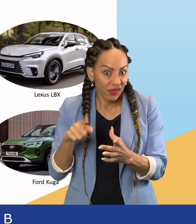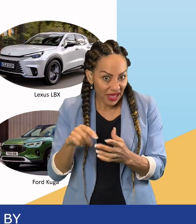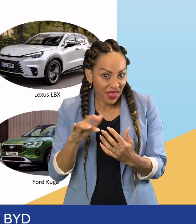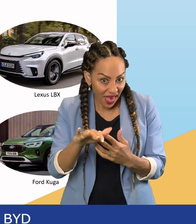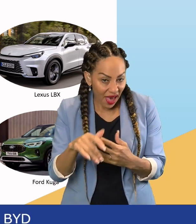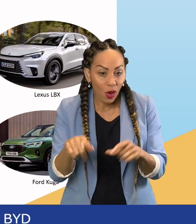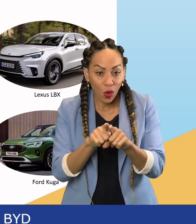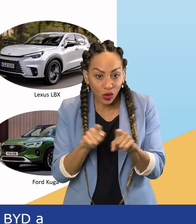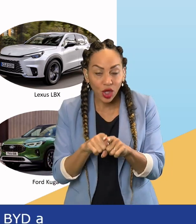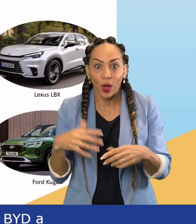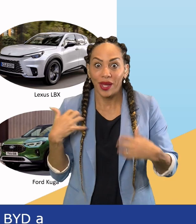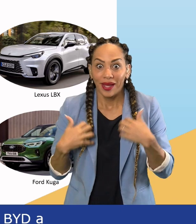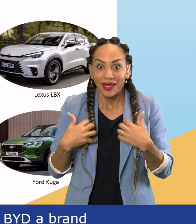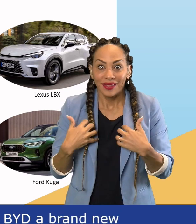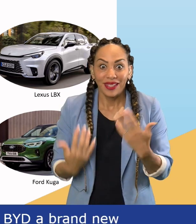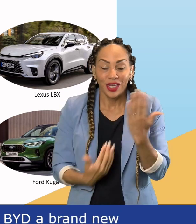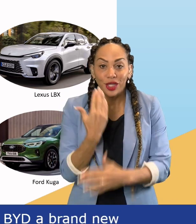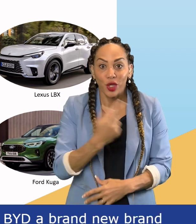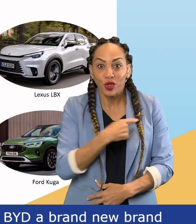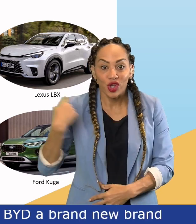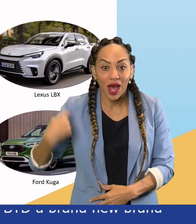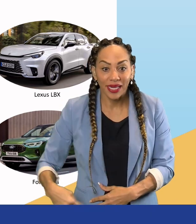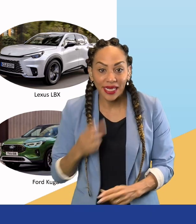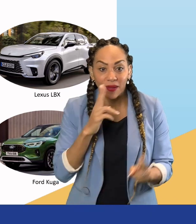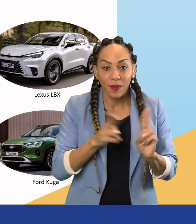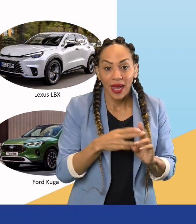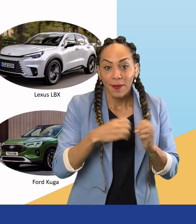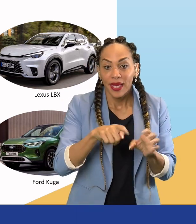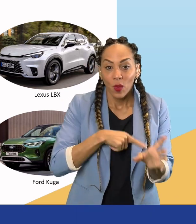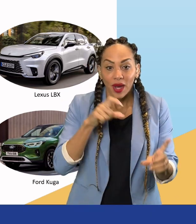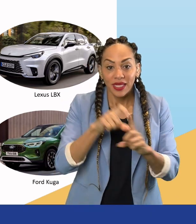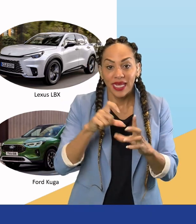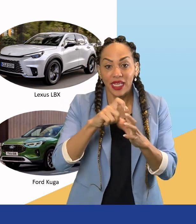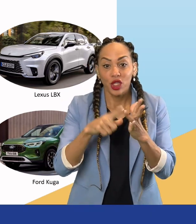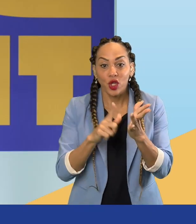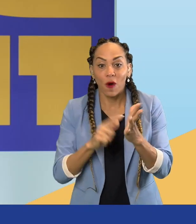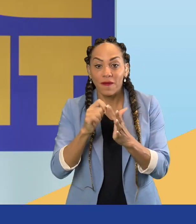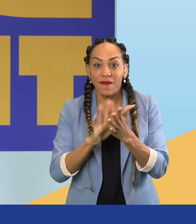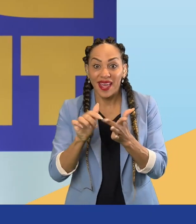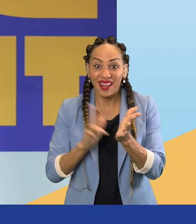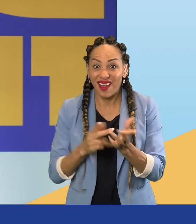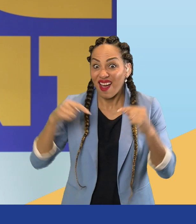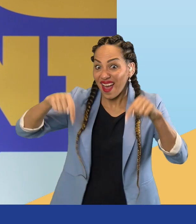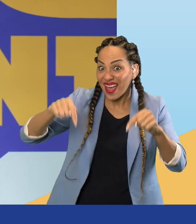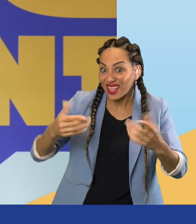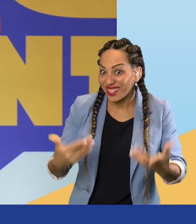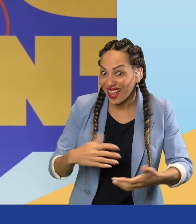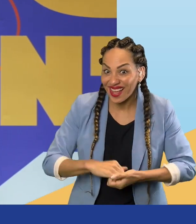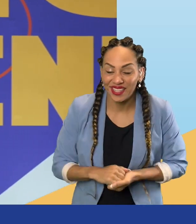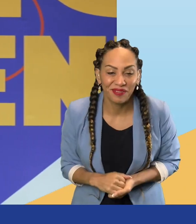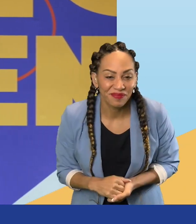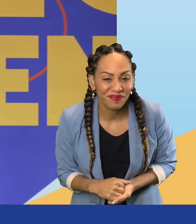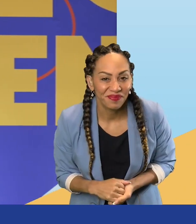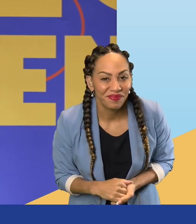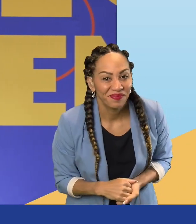exciting Dolphin and the Atto 3, both on display in the events hall today. For those of you that are maybe not